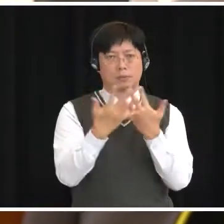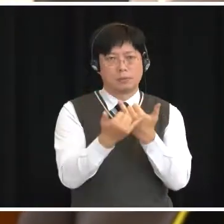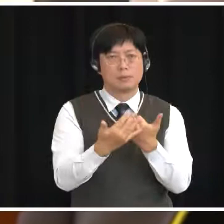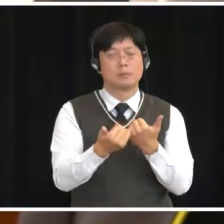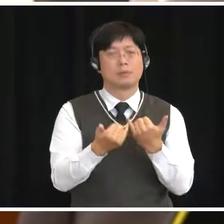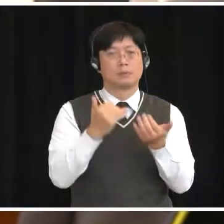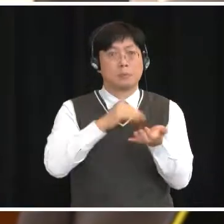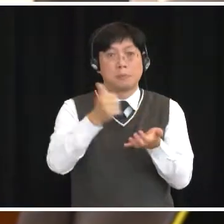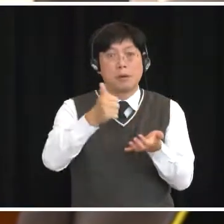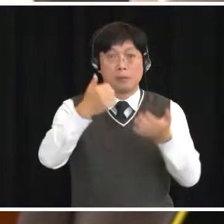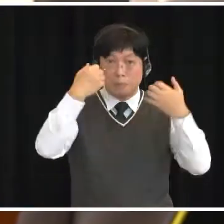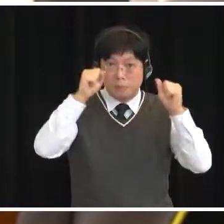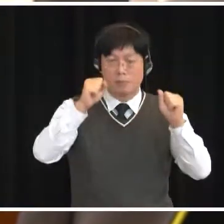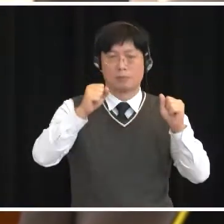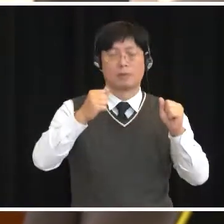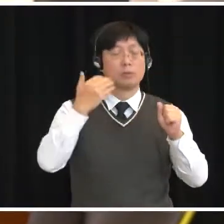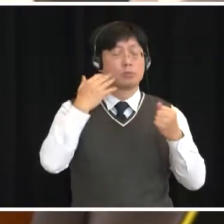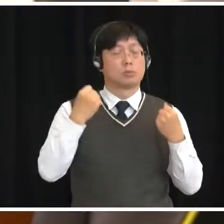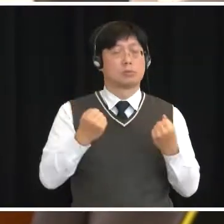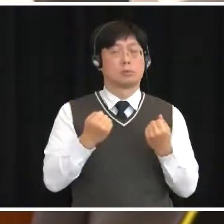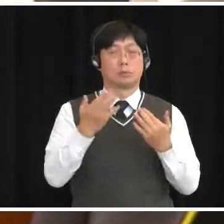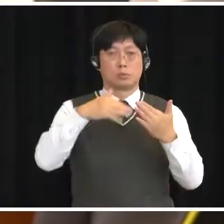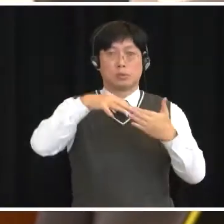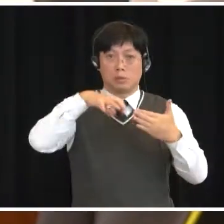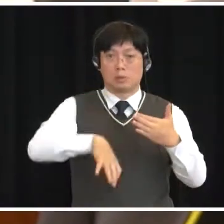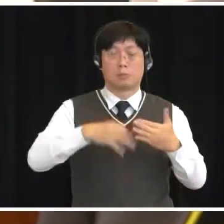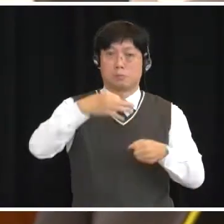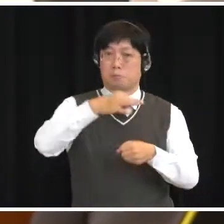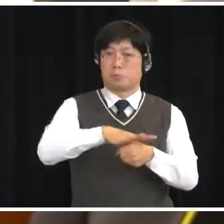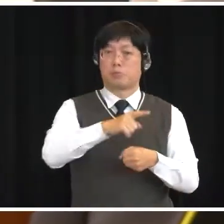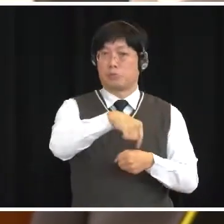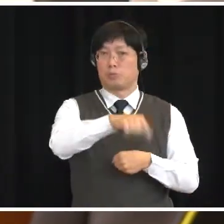The other strategy is about training